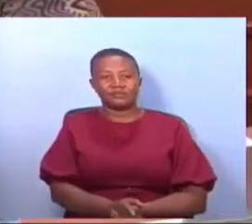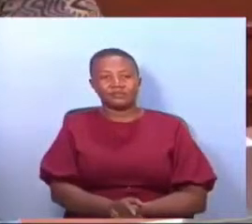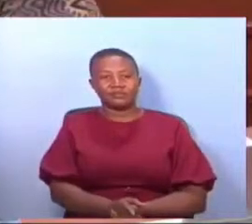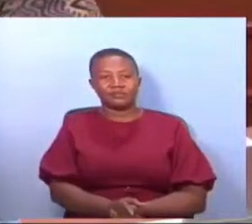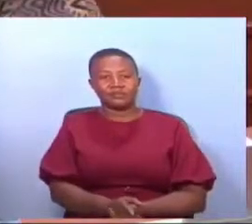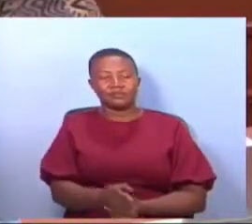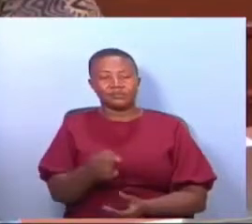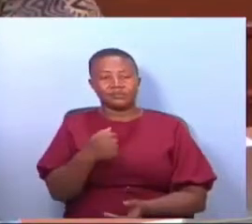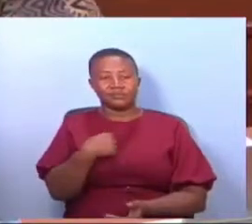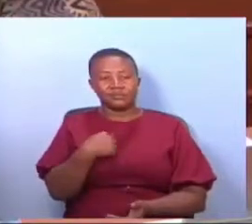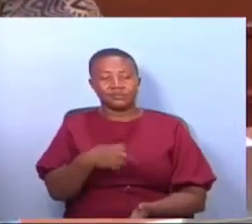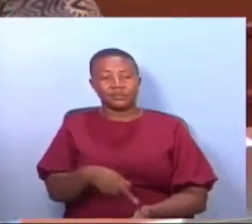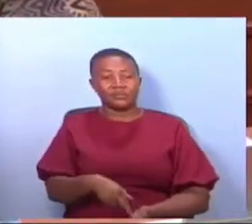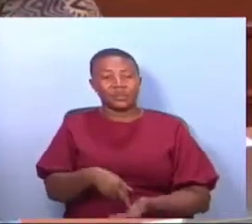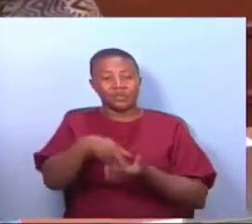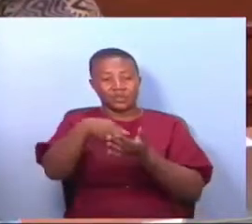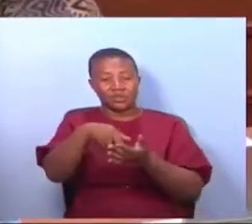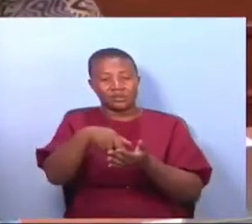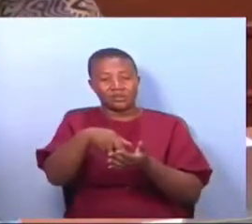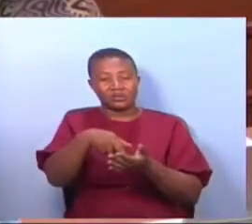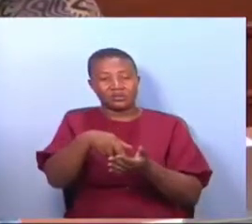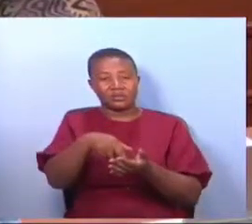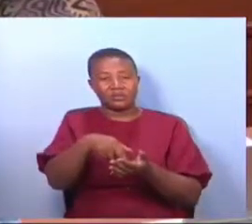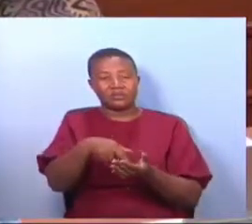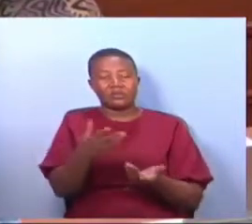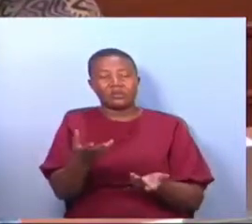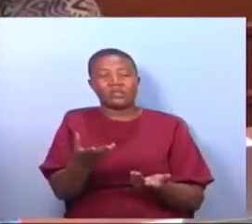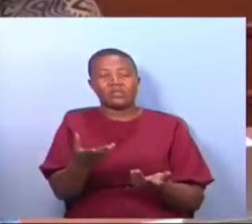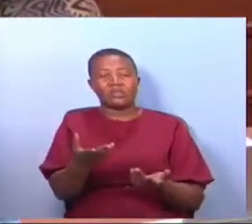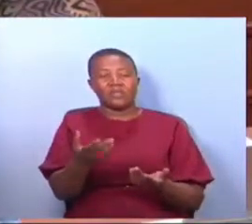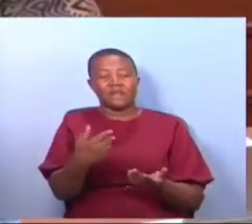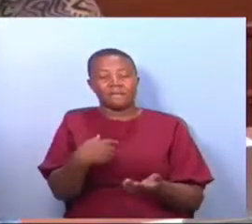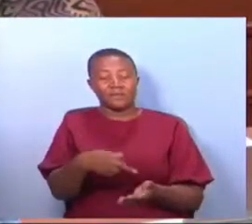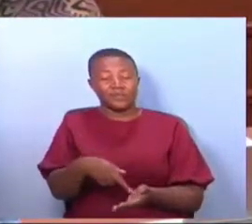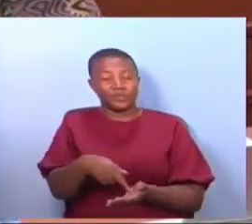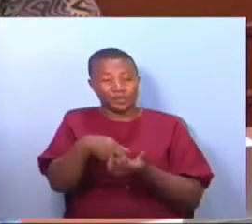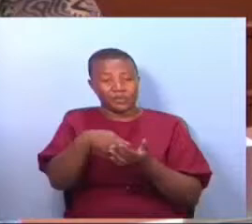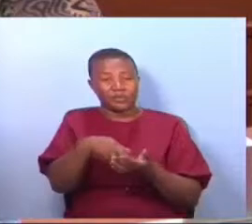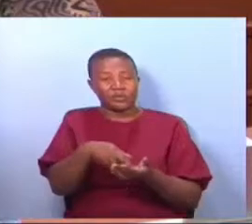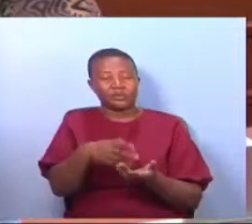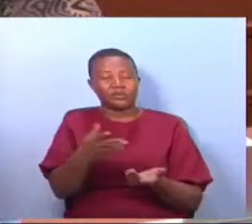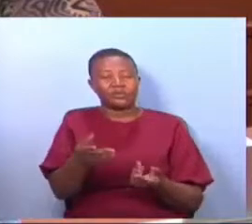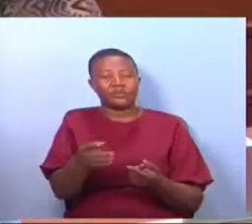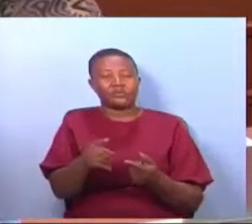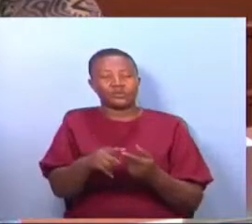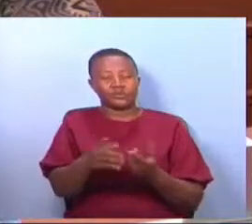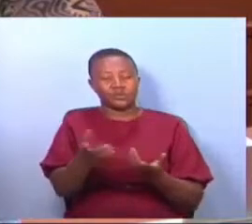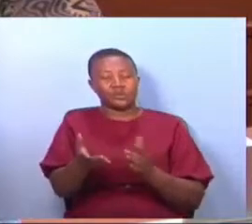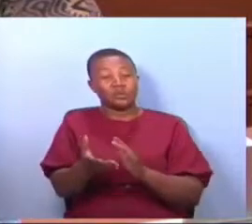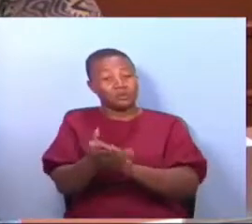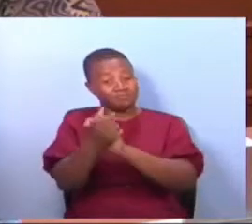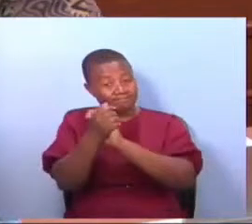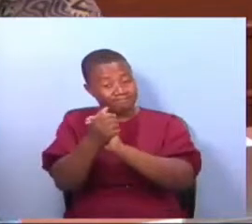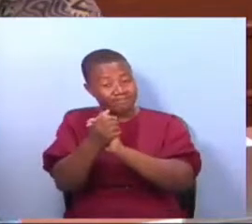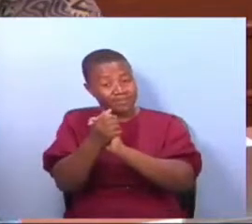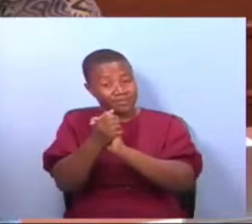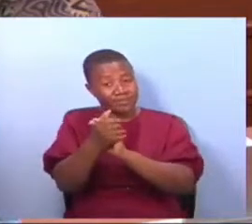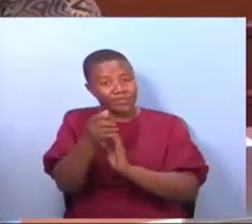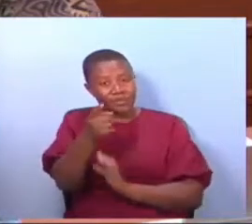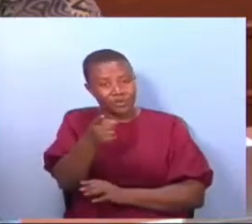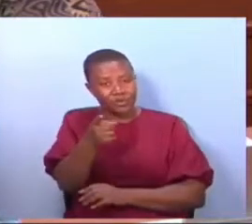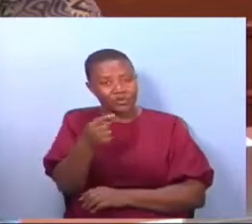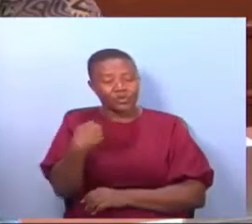I rise on this occasion to also congratulate you. We didn't get